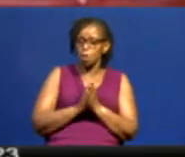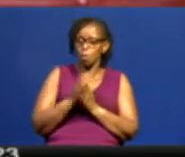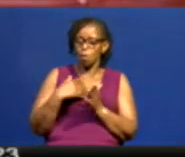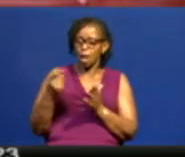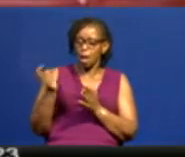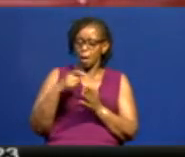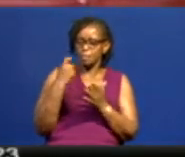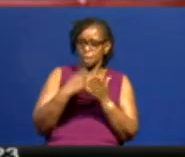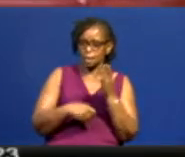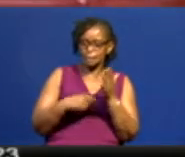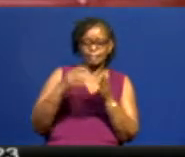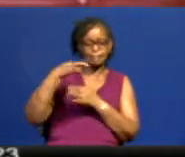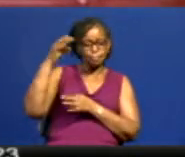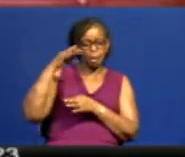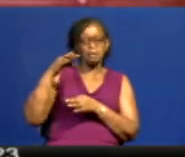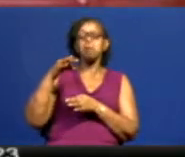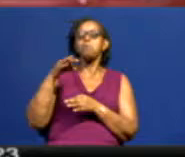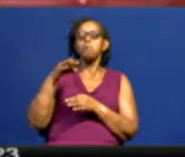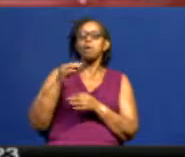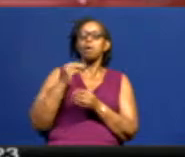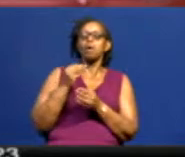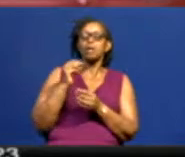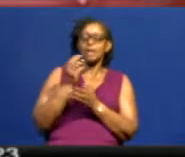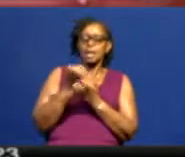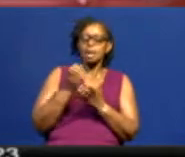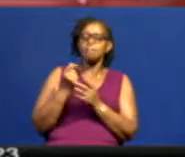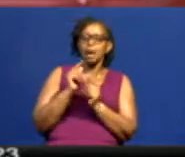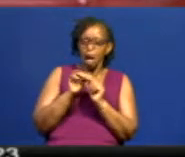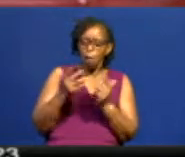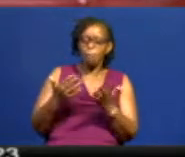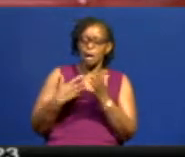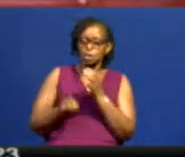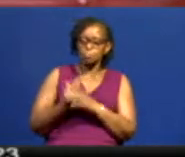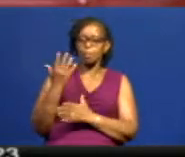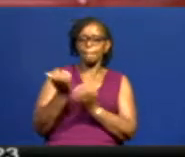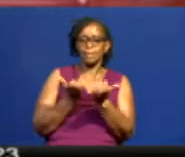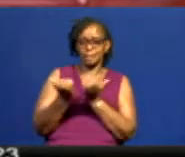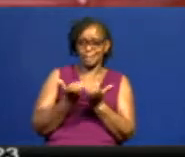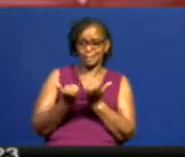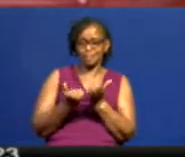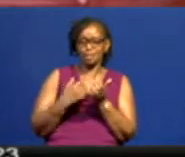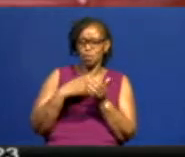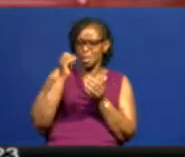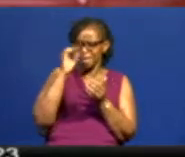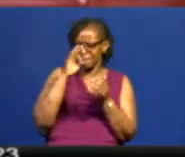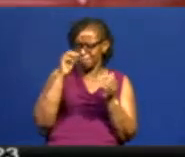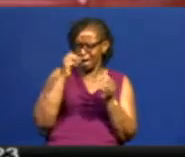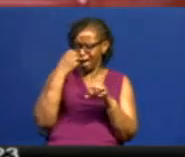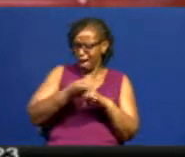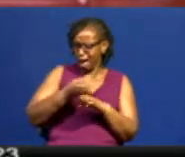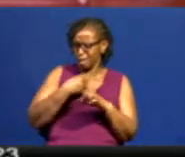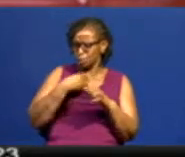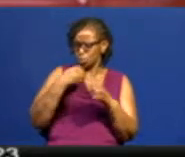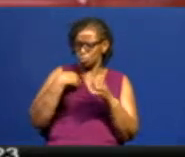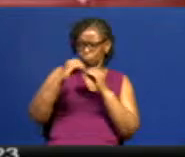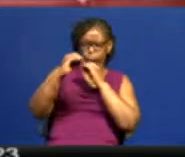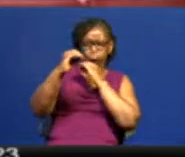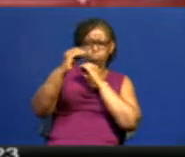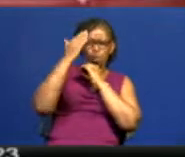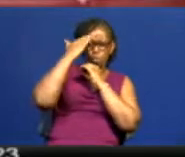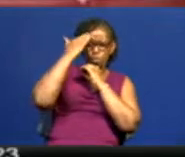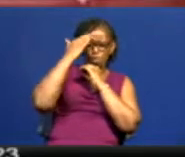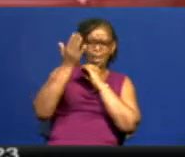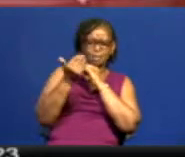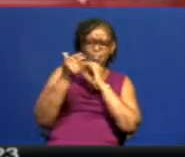investment in that particular country. And Honorable Speaker, lack of predictable tax environment is really